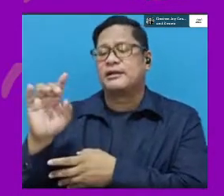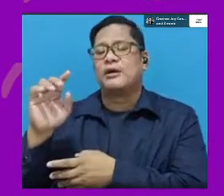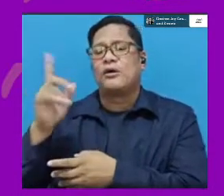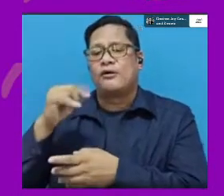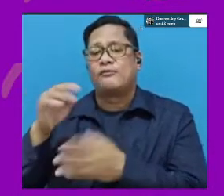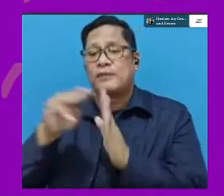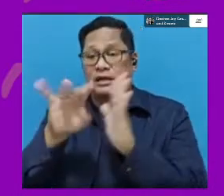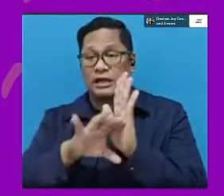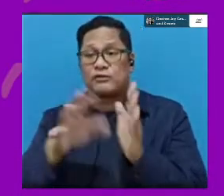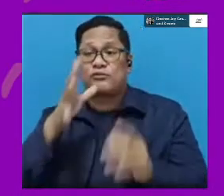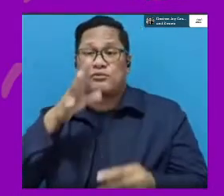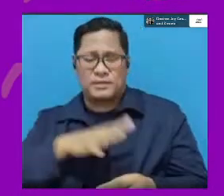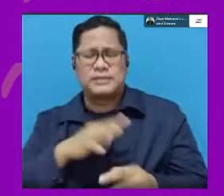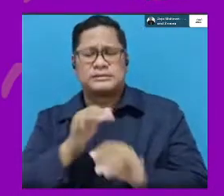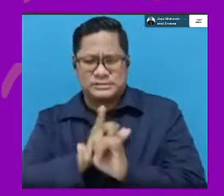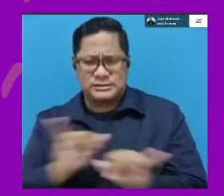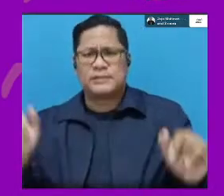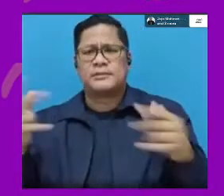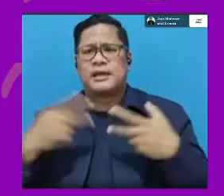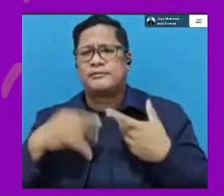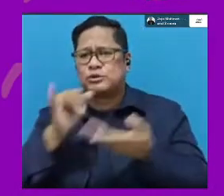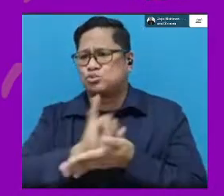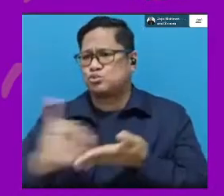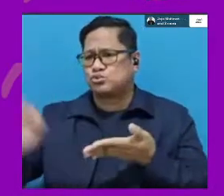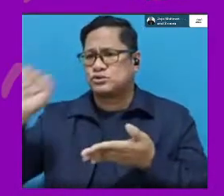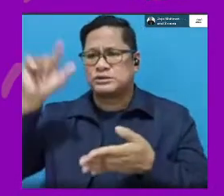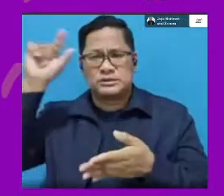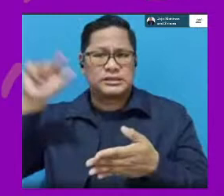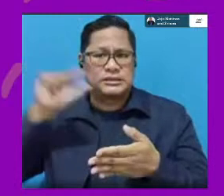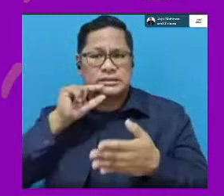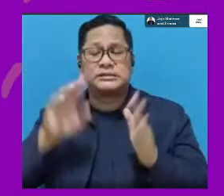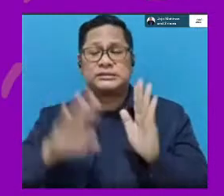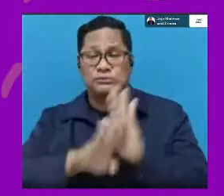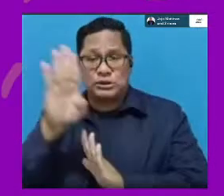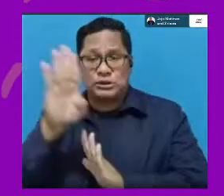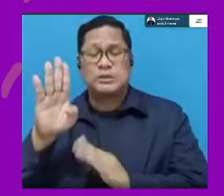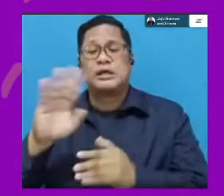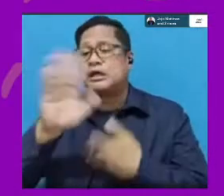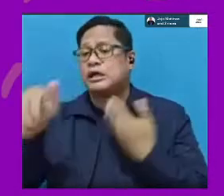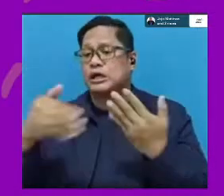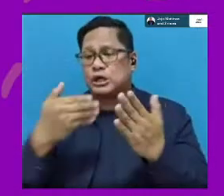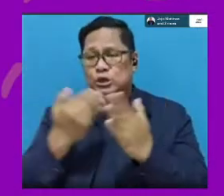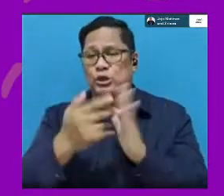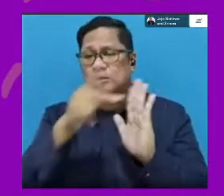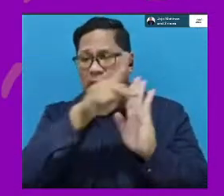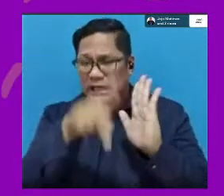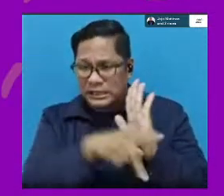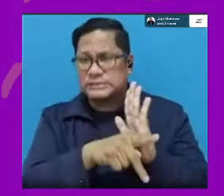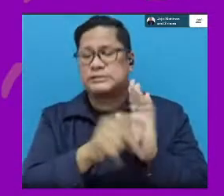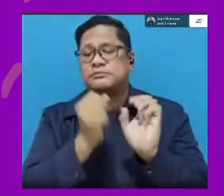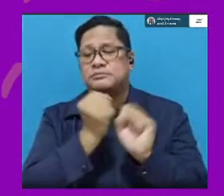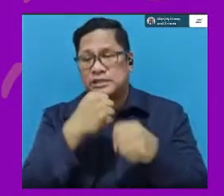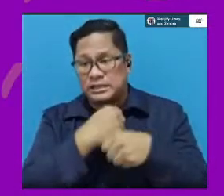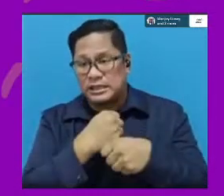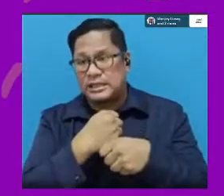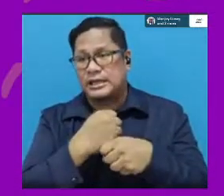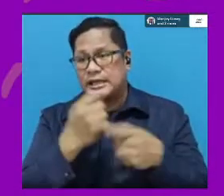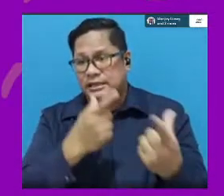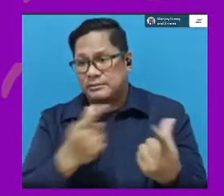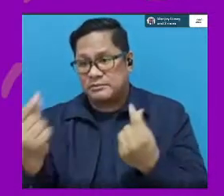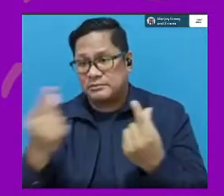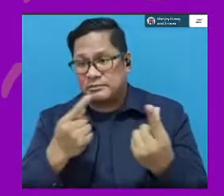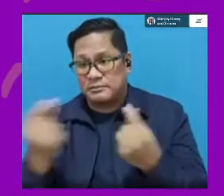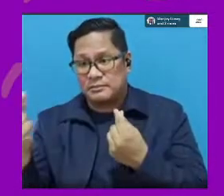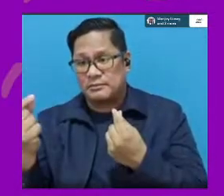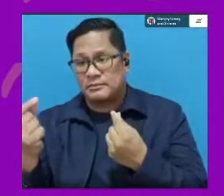Women, has also institutionalized gender and development in all its policy formulation and implementation,